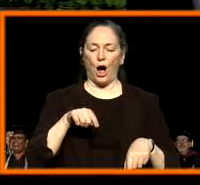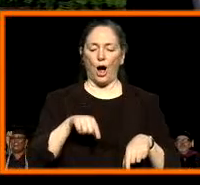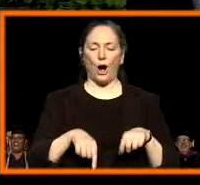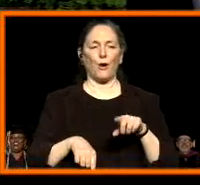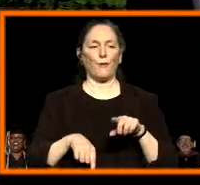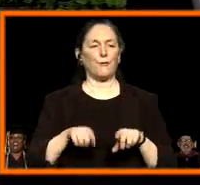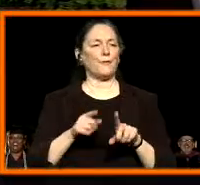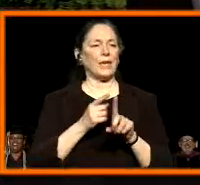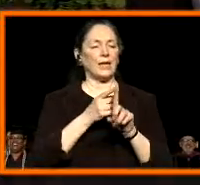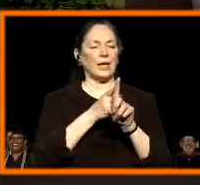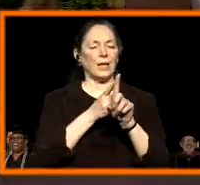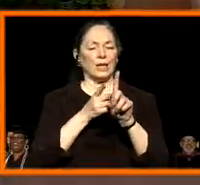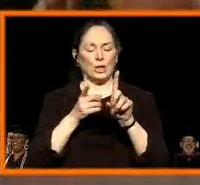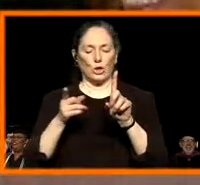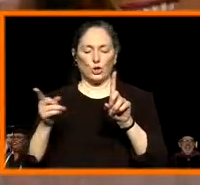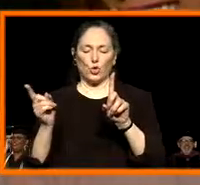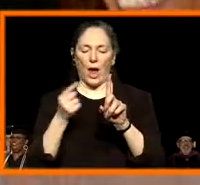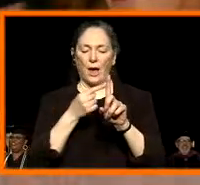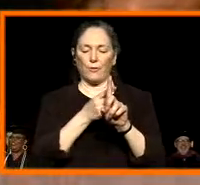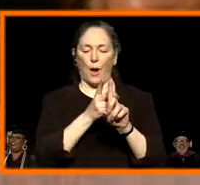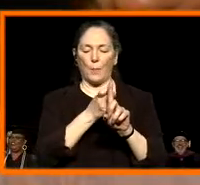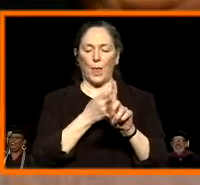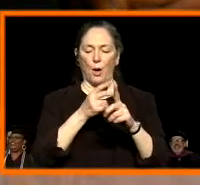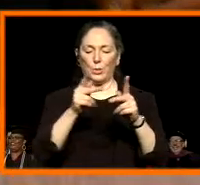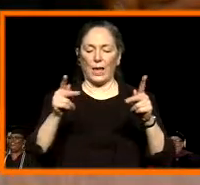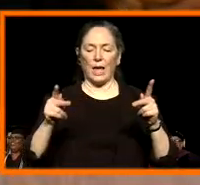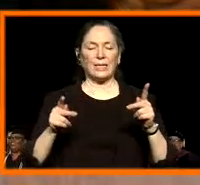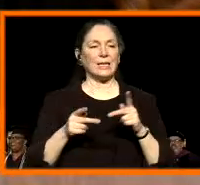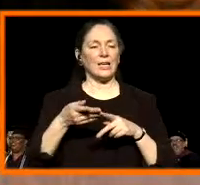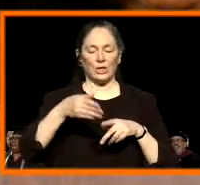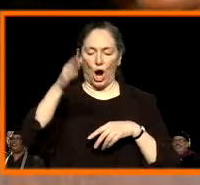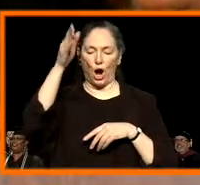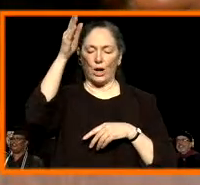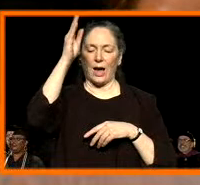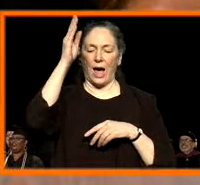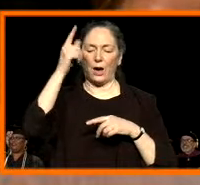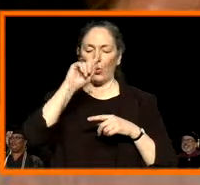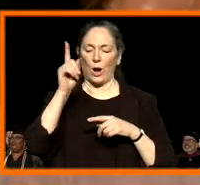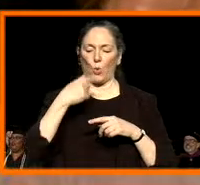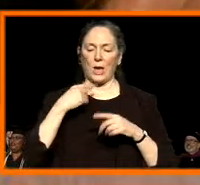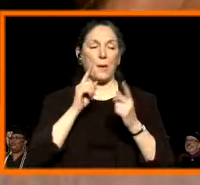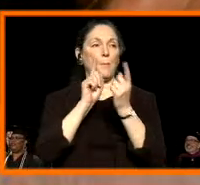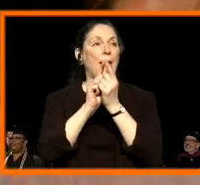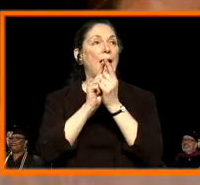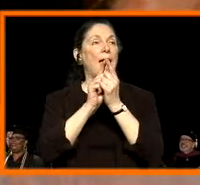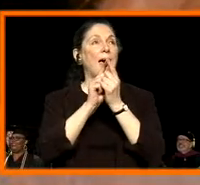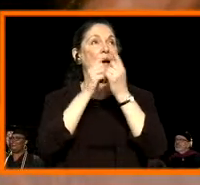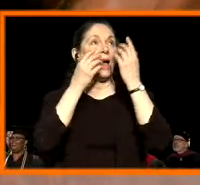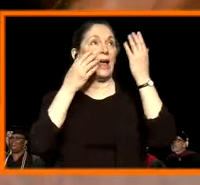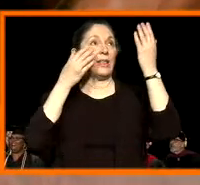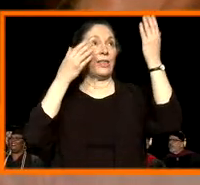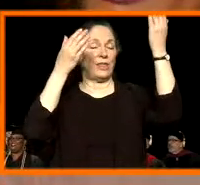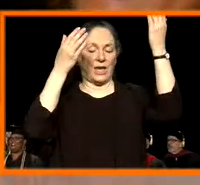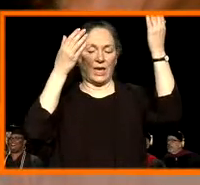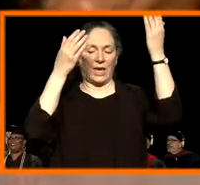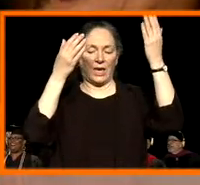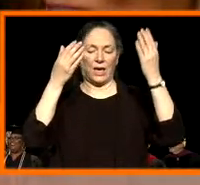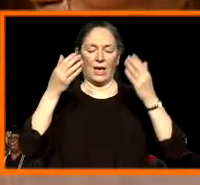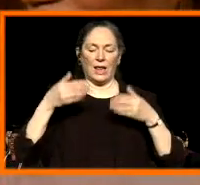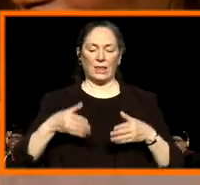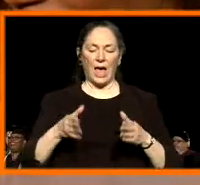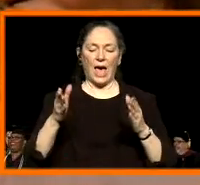Lest our feet stray from the places, our God, where we met